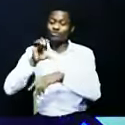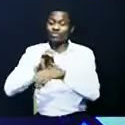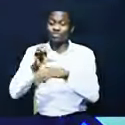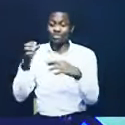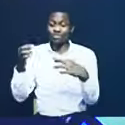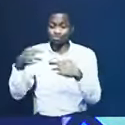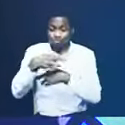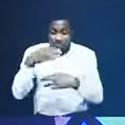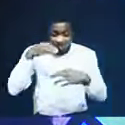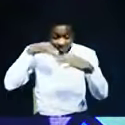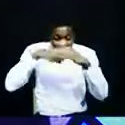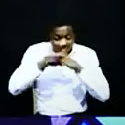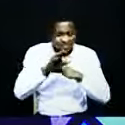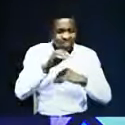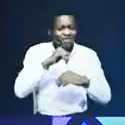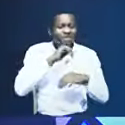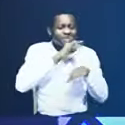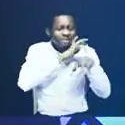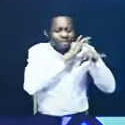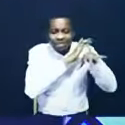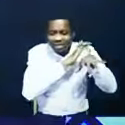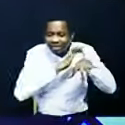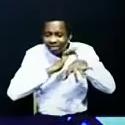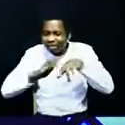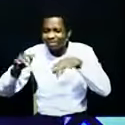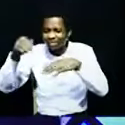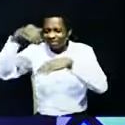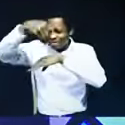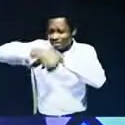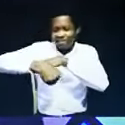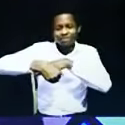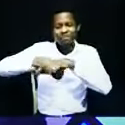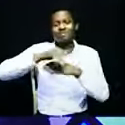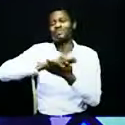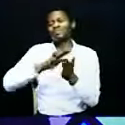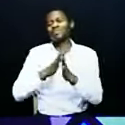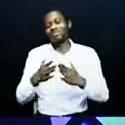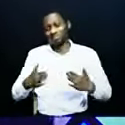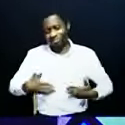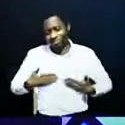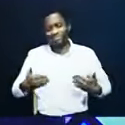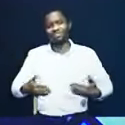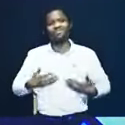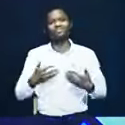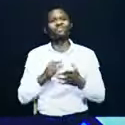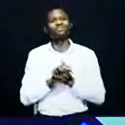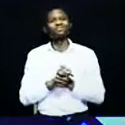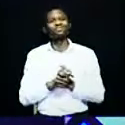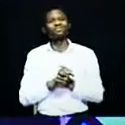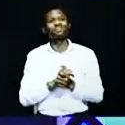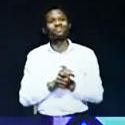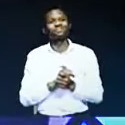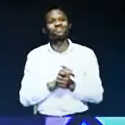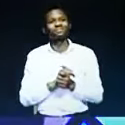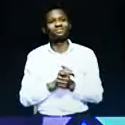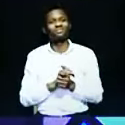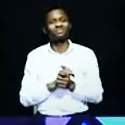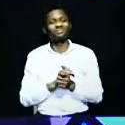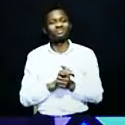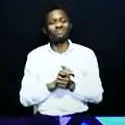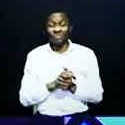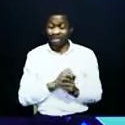So when I get there, I say, oh, Rady,